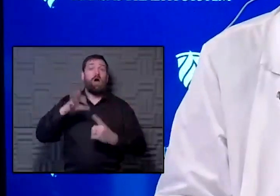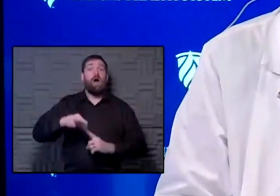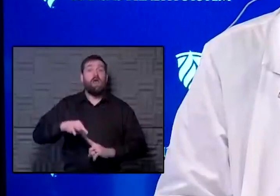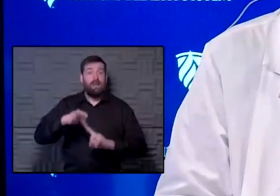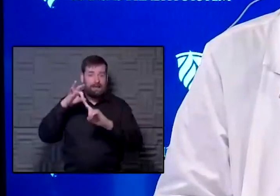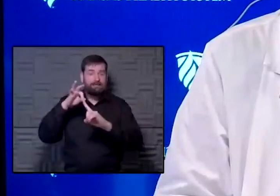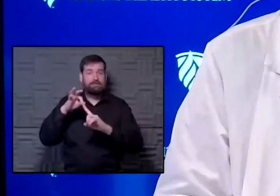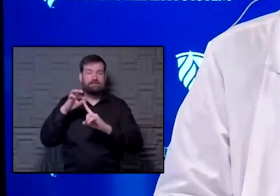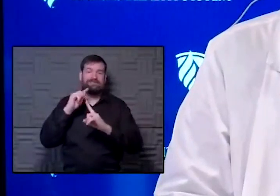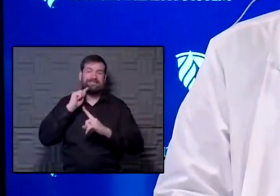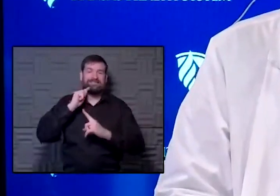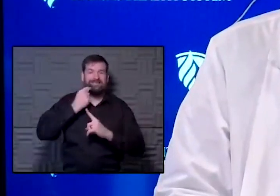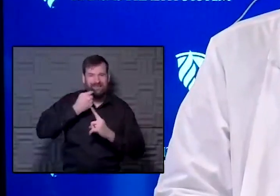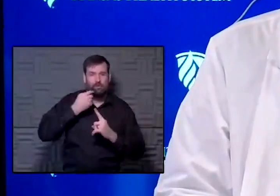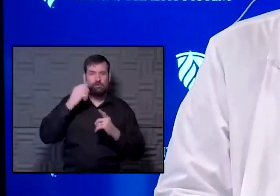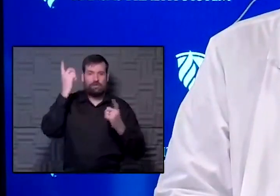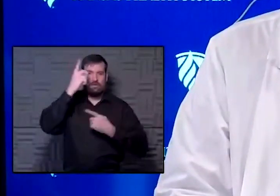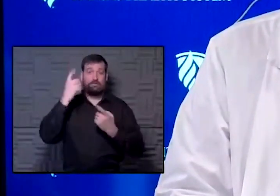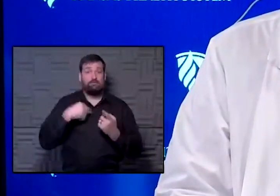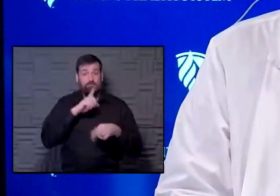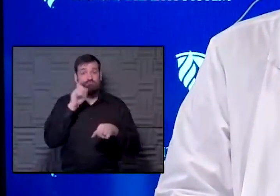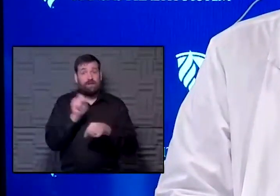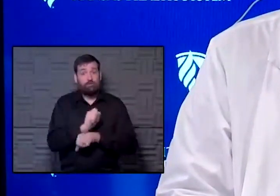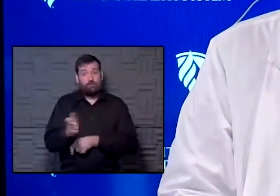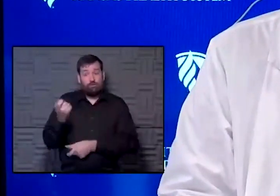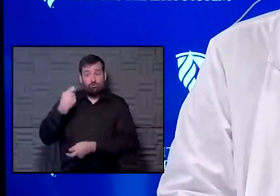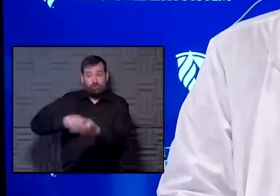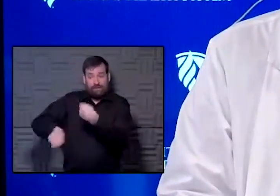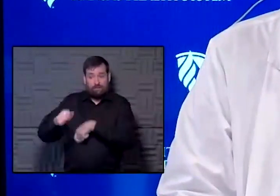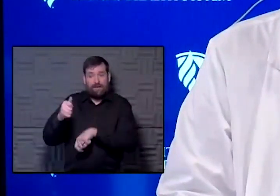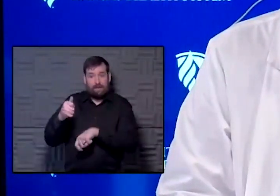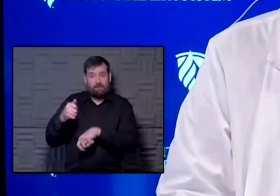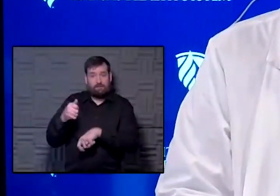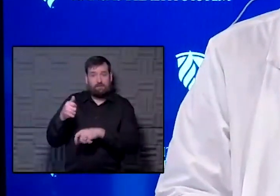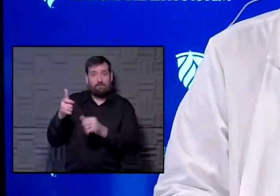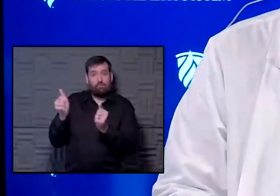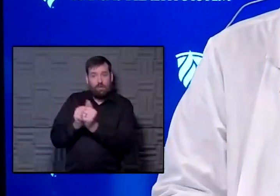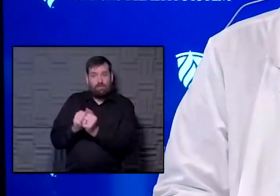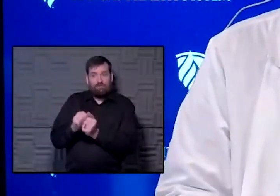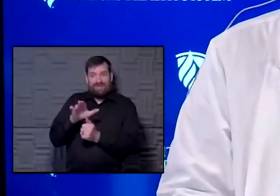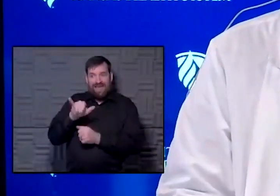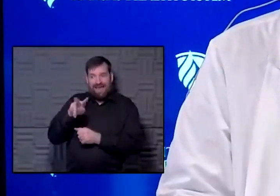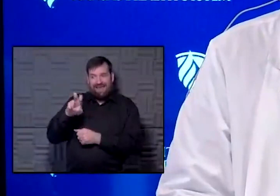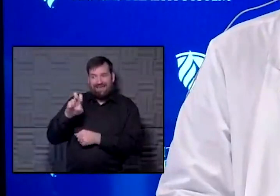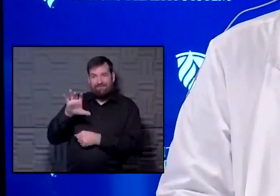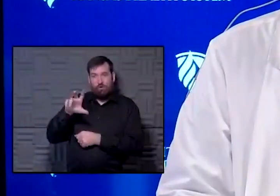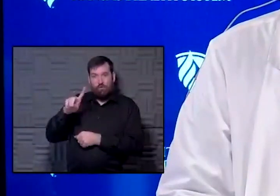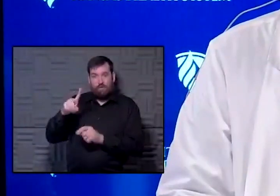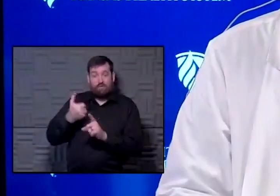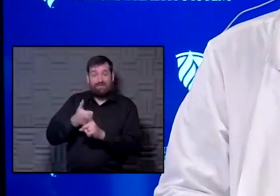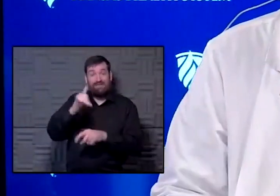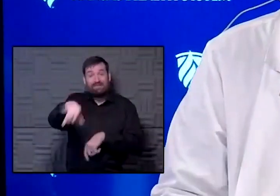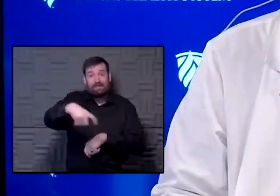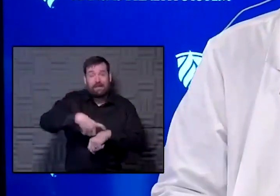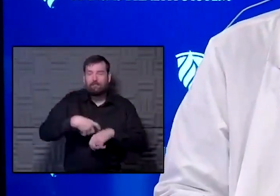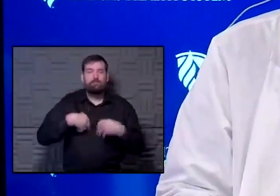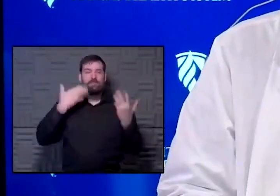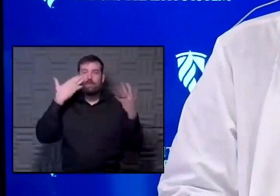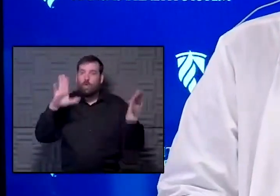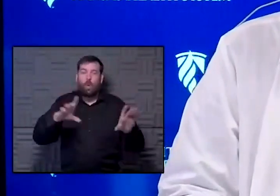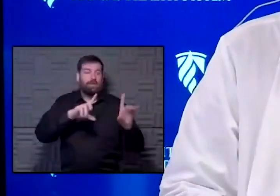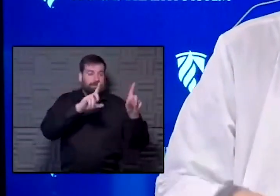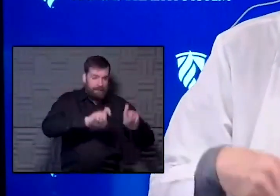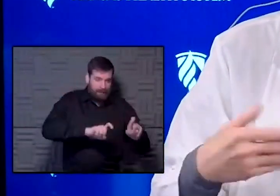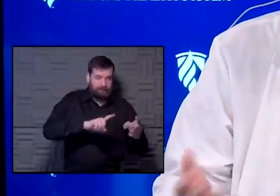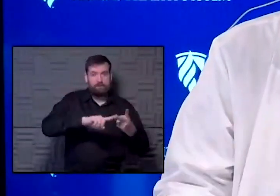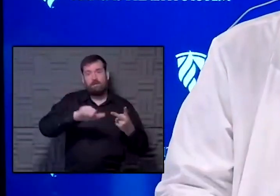advanced disease. And there may be some, we've actually transplanted patients with active COVID because we didn't know they had COVID at the time. We had done a test, then we do